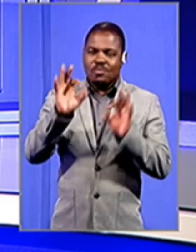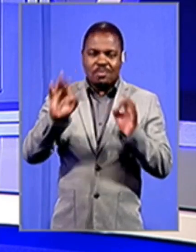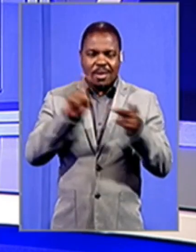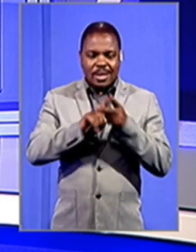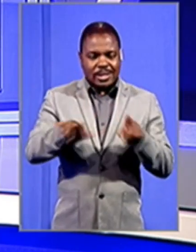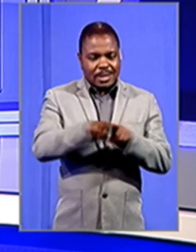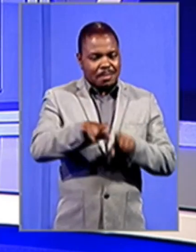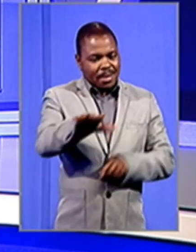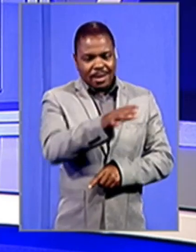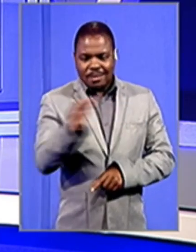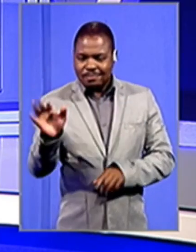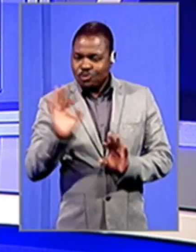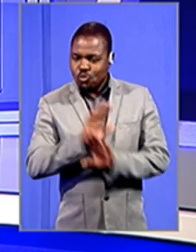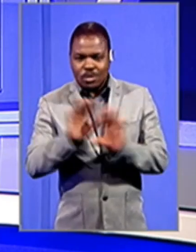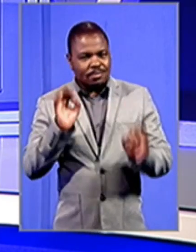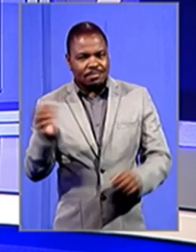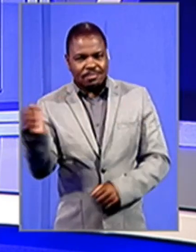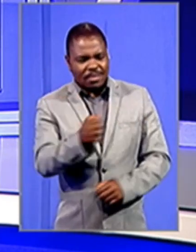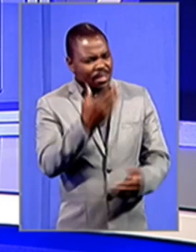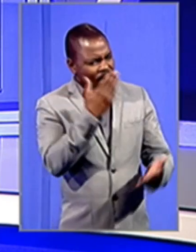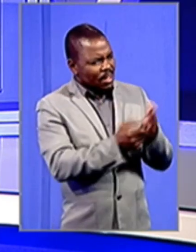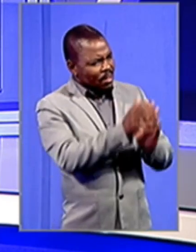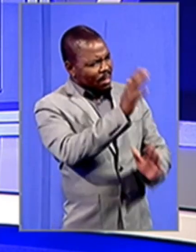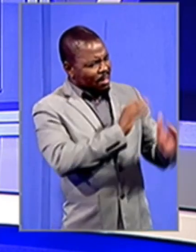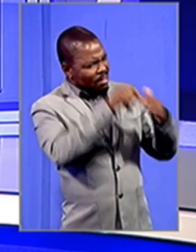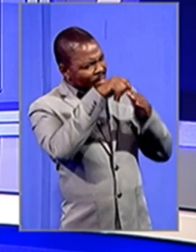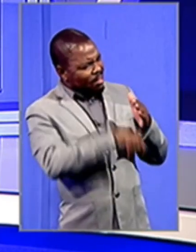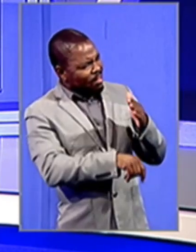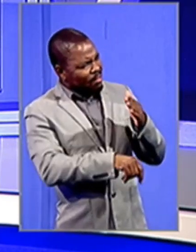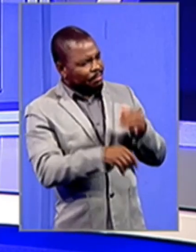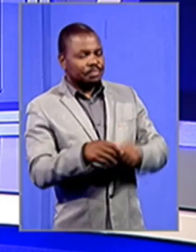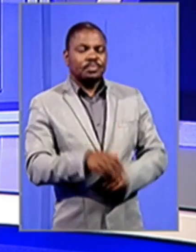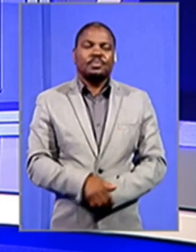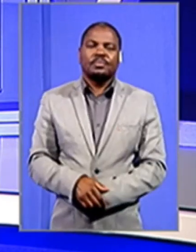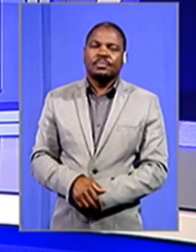maleba le ka tswela pele mo tabeng eo